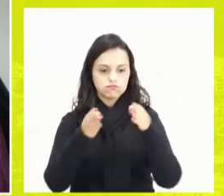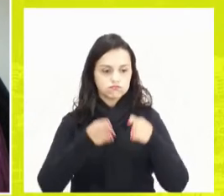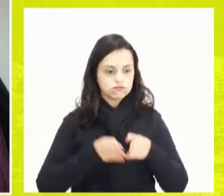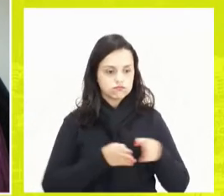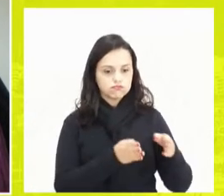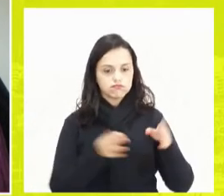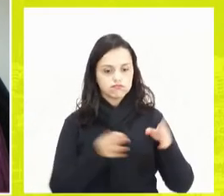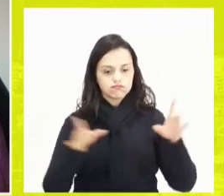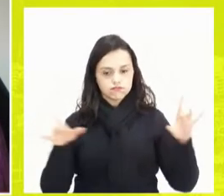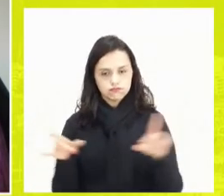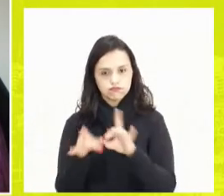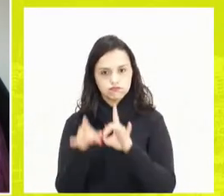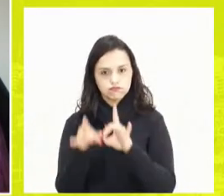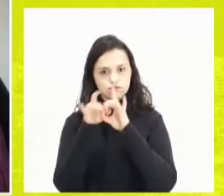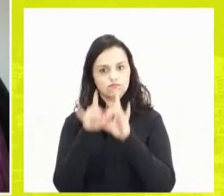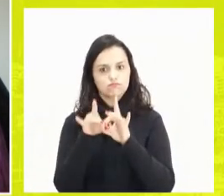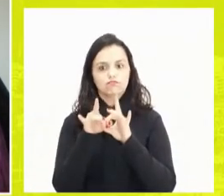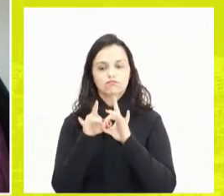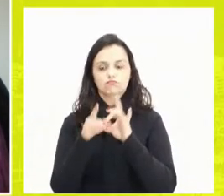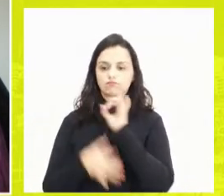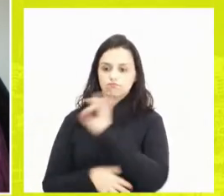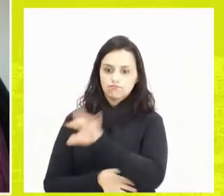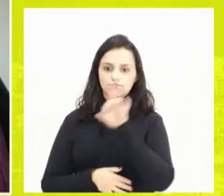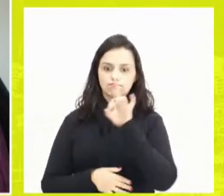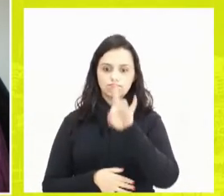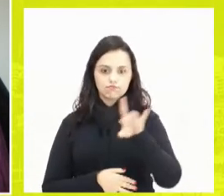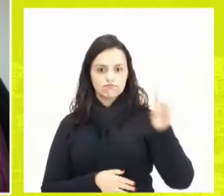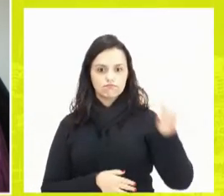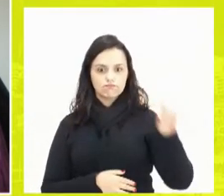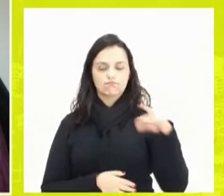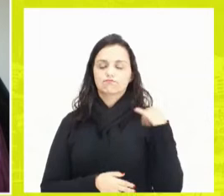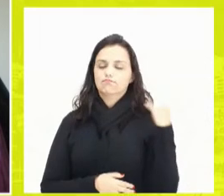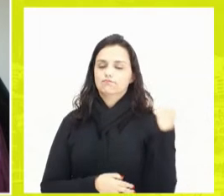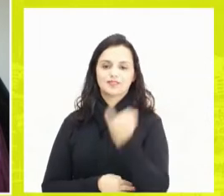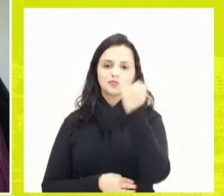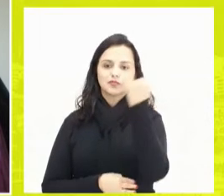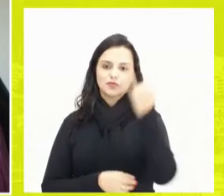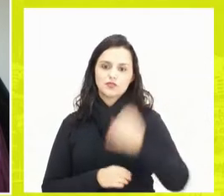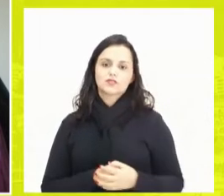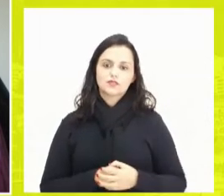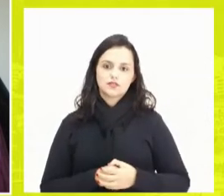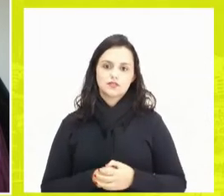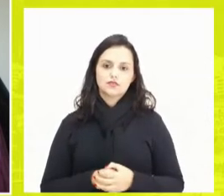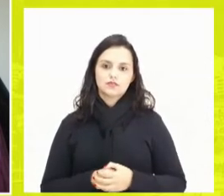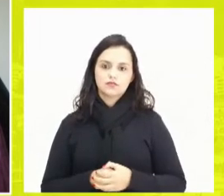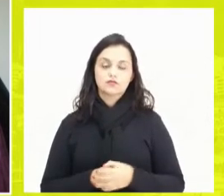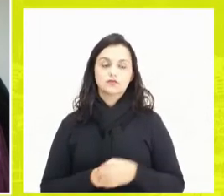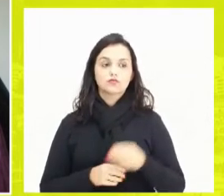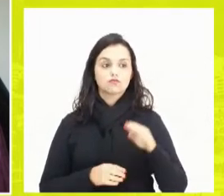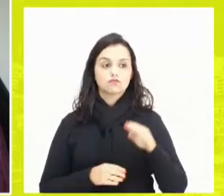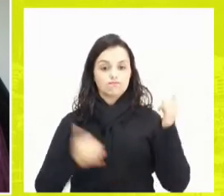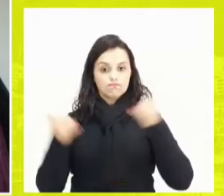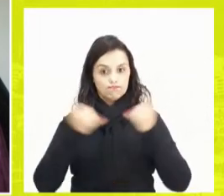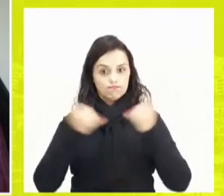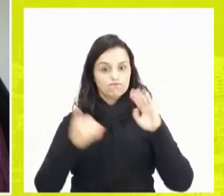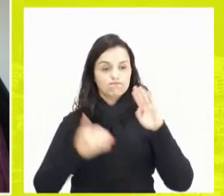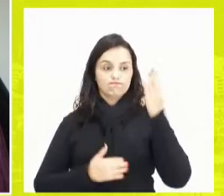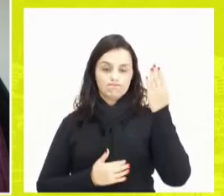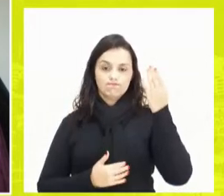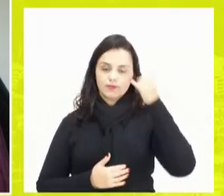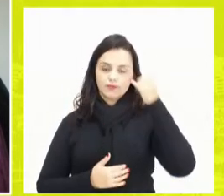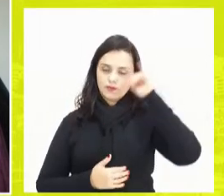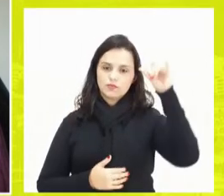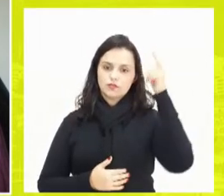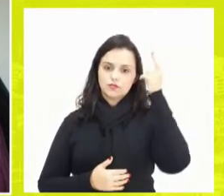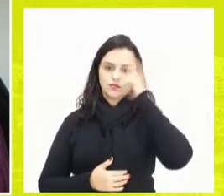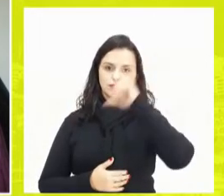embrace ourselves and go all together uh because it's a big phenomena i mean misinformation